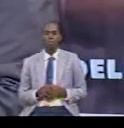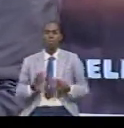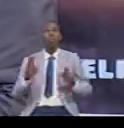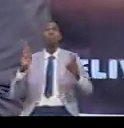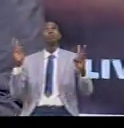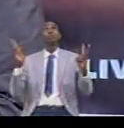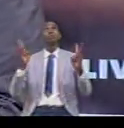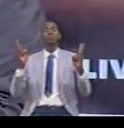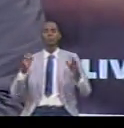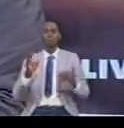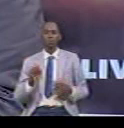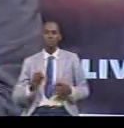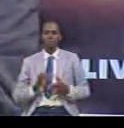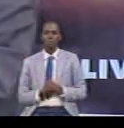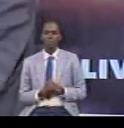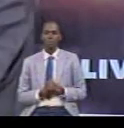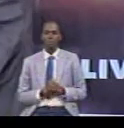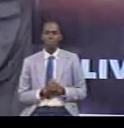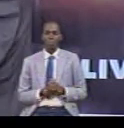Victorious.